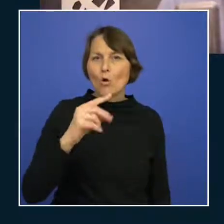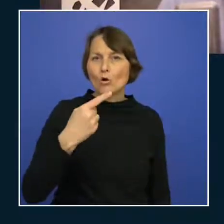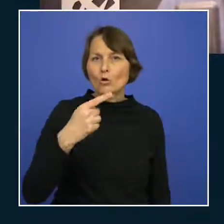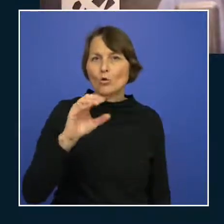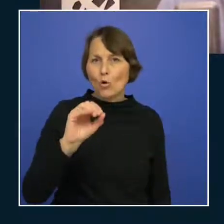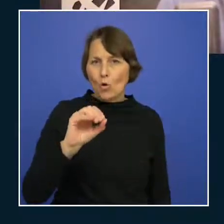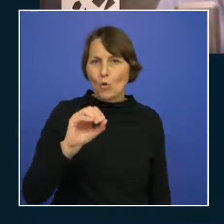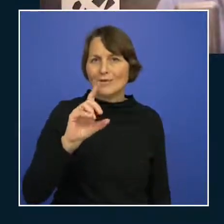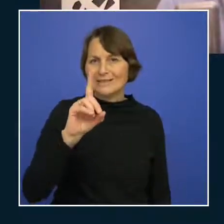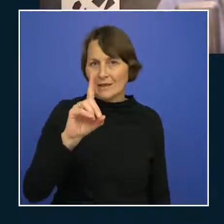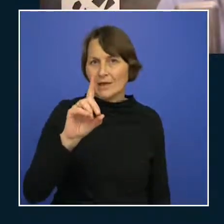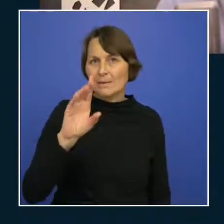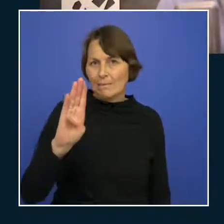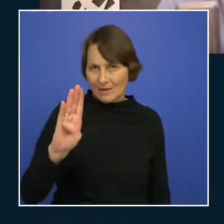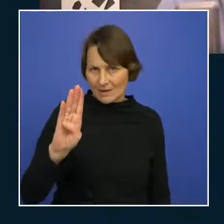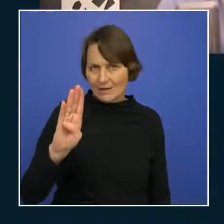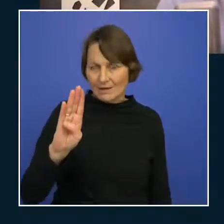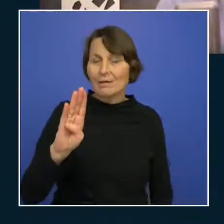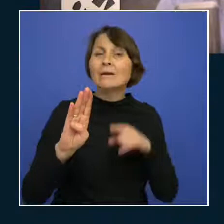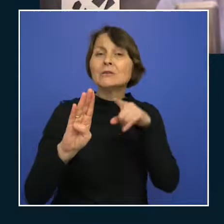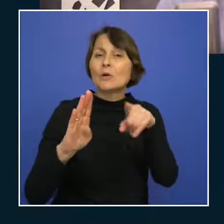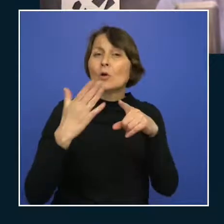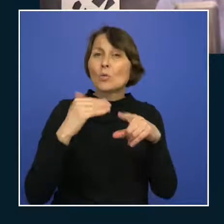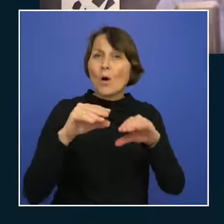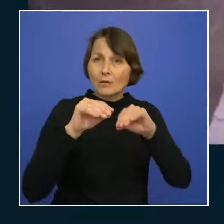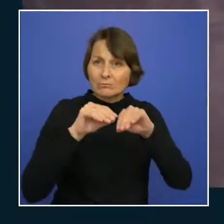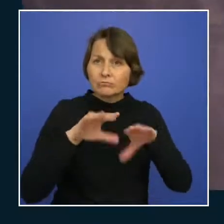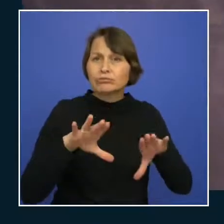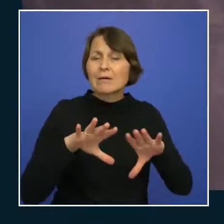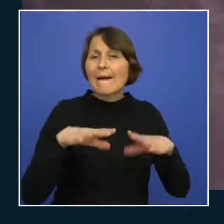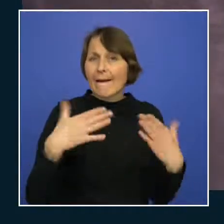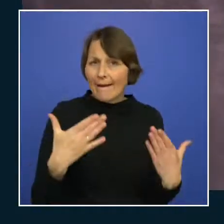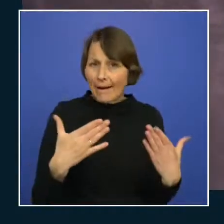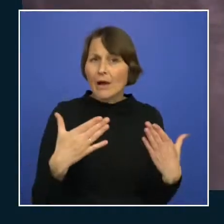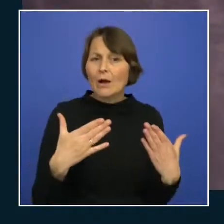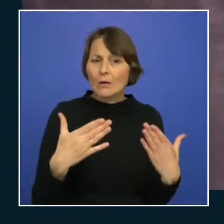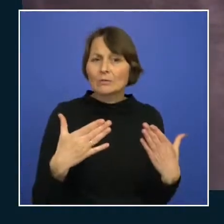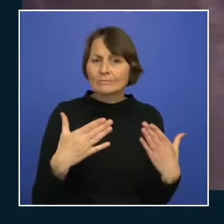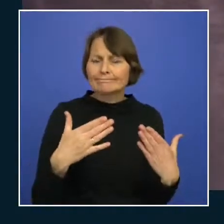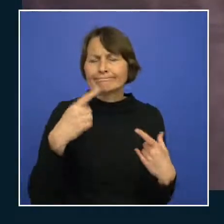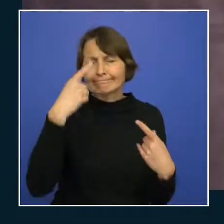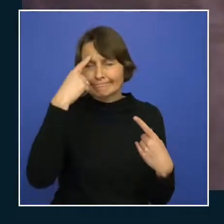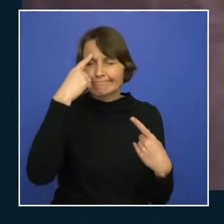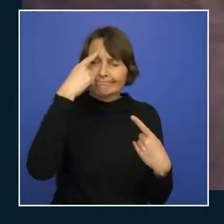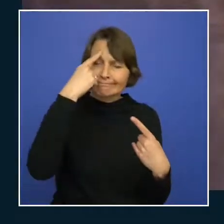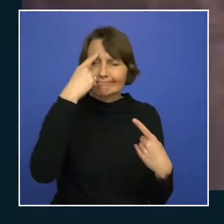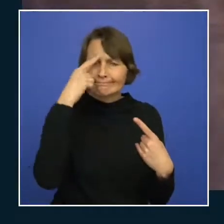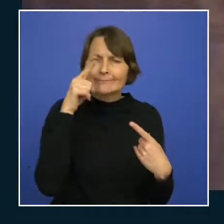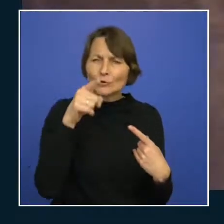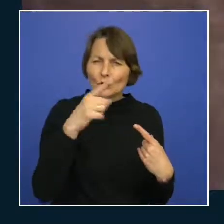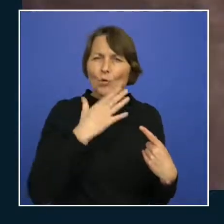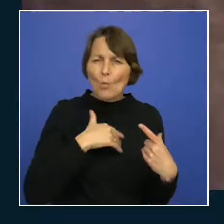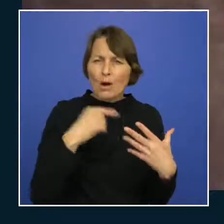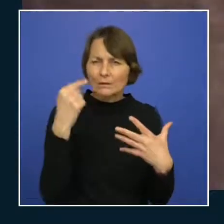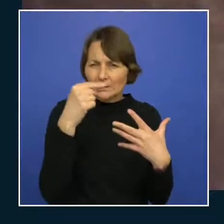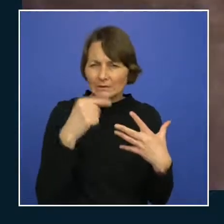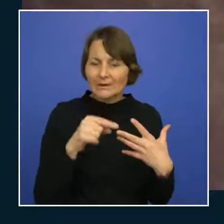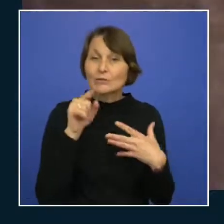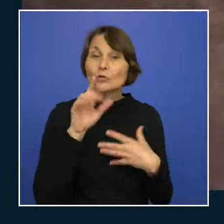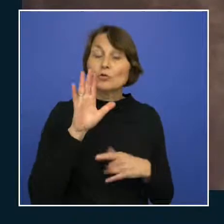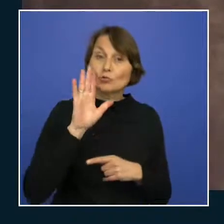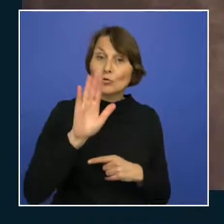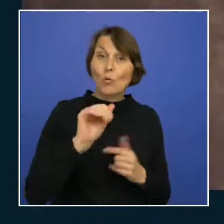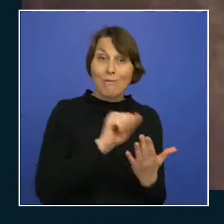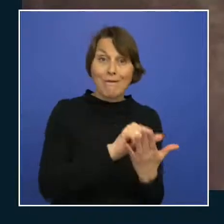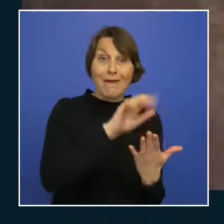into production, what are the things that you are concerned about? What are the things that you want to make sure that your application has or